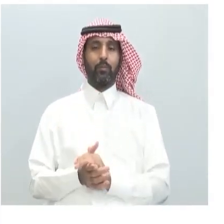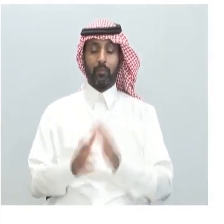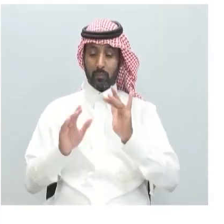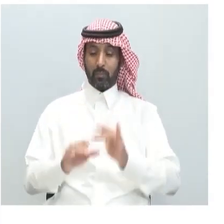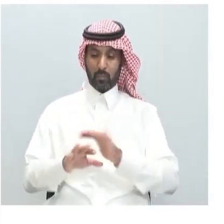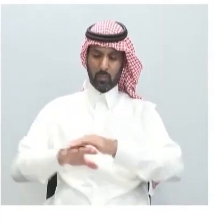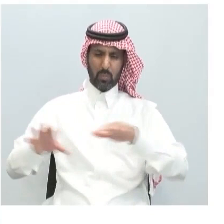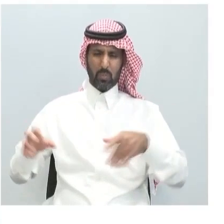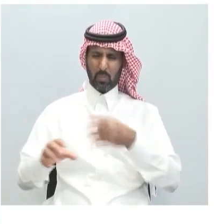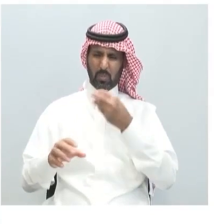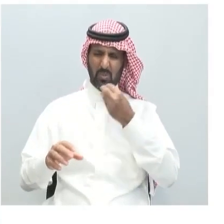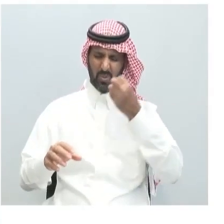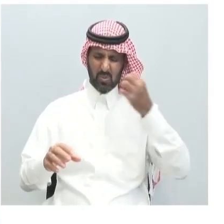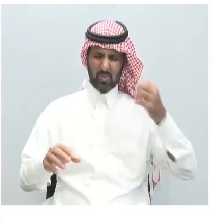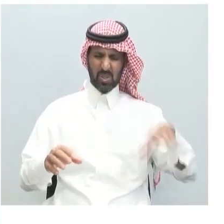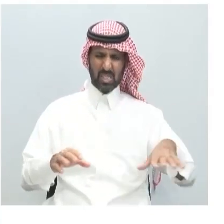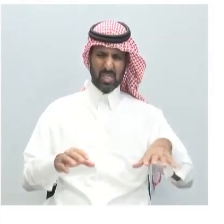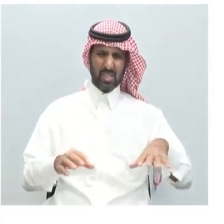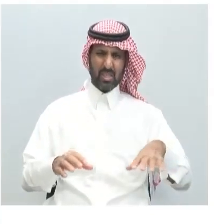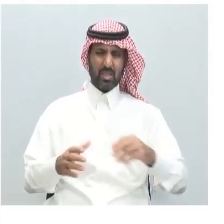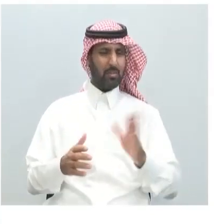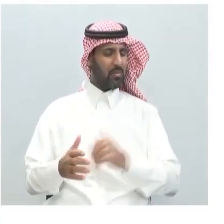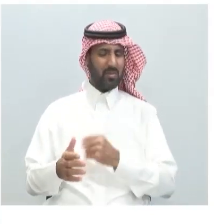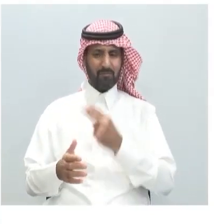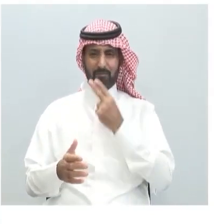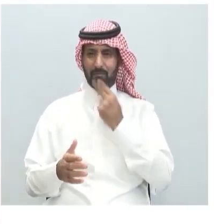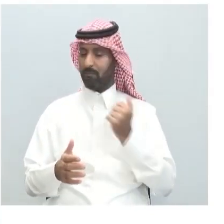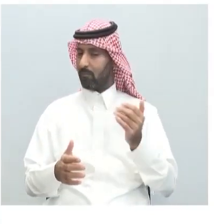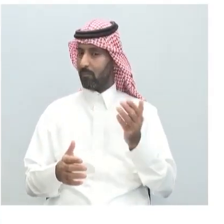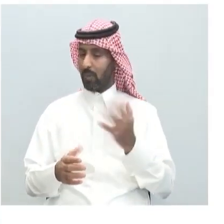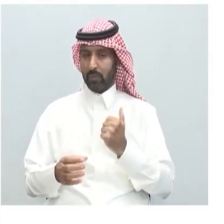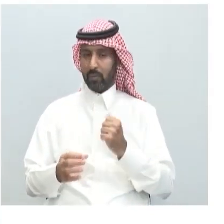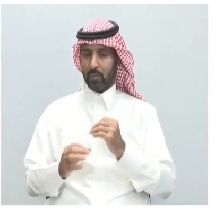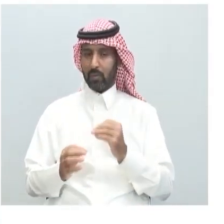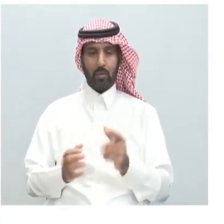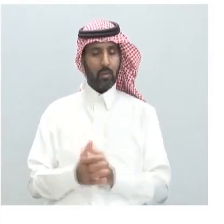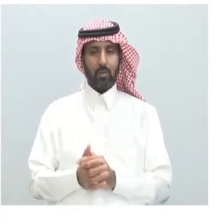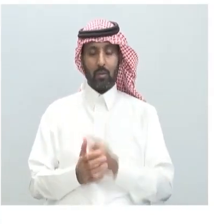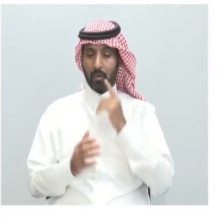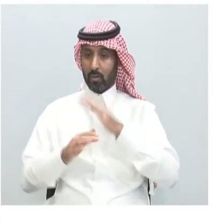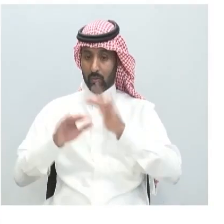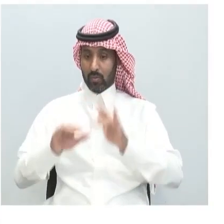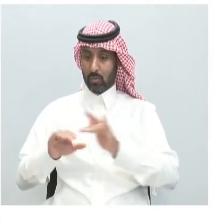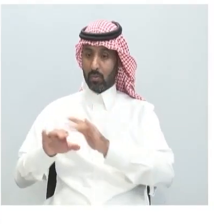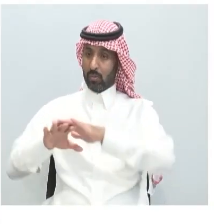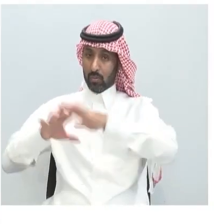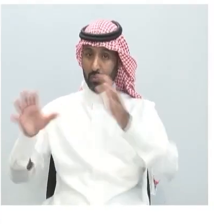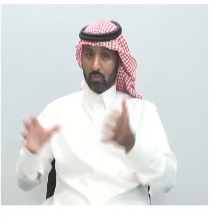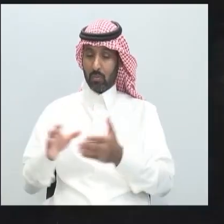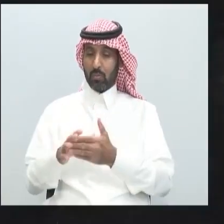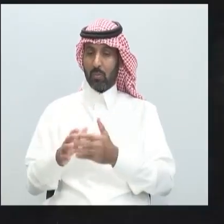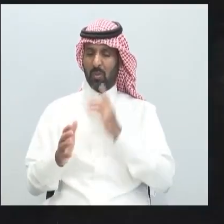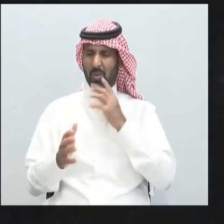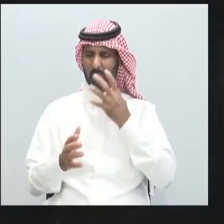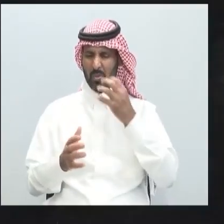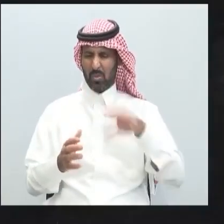lobby is too dirty. It isn't clean enough. The lobby is too dirty.